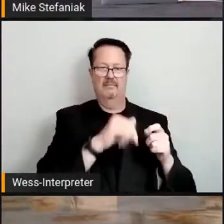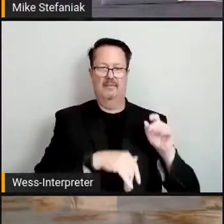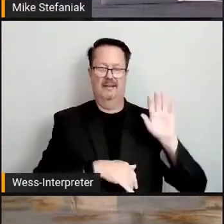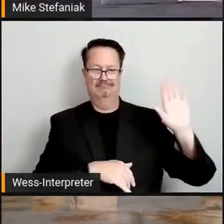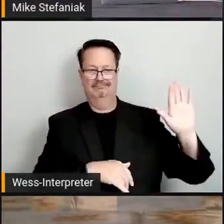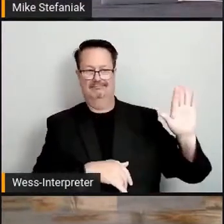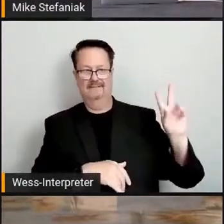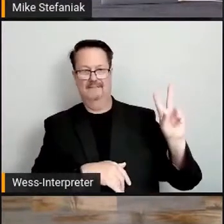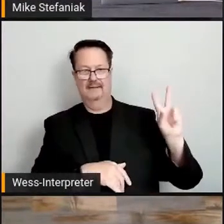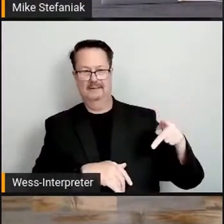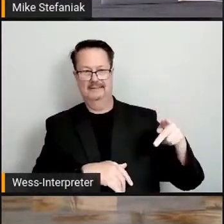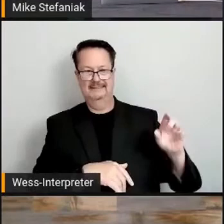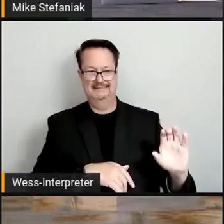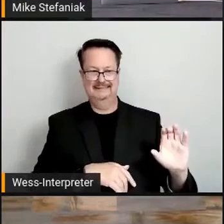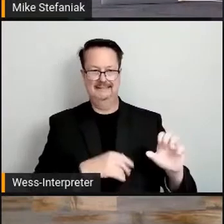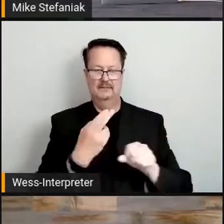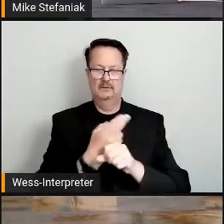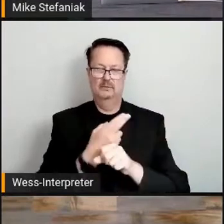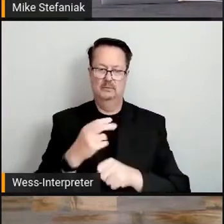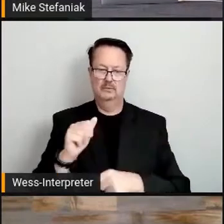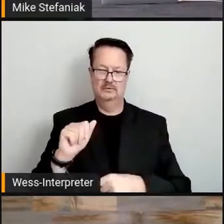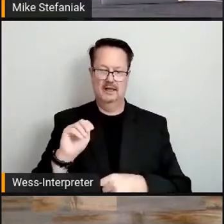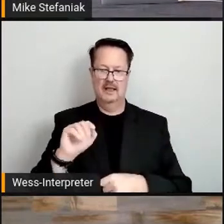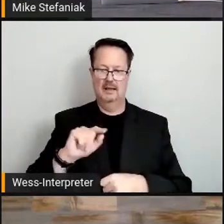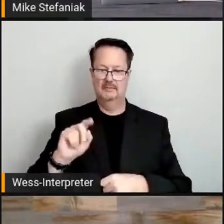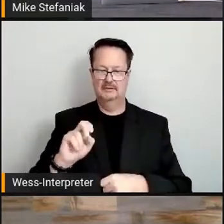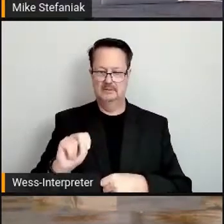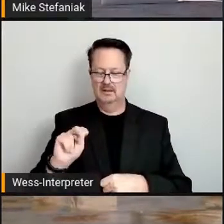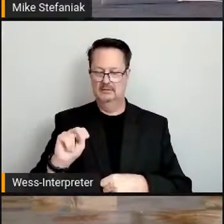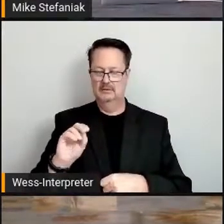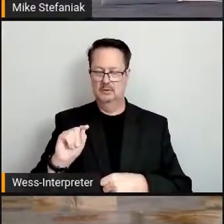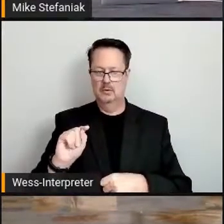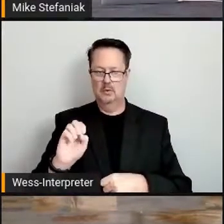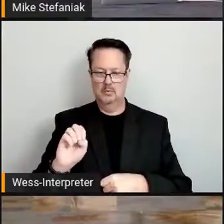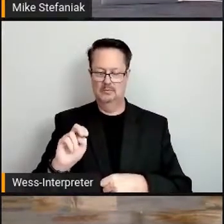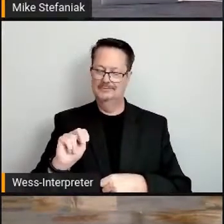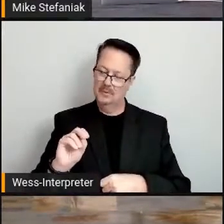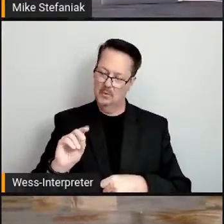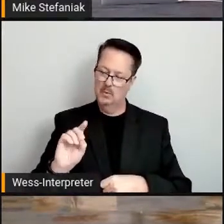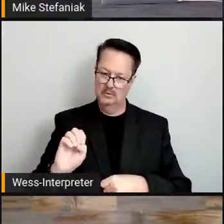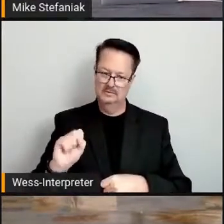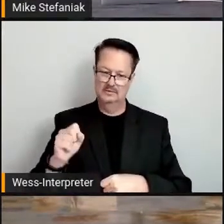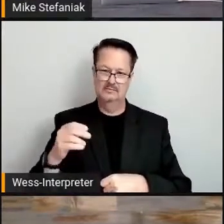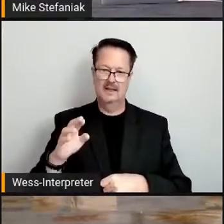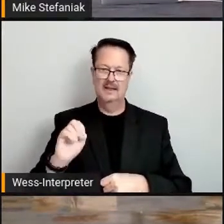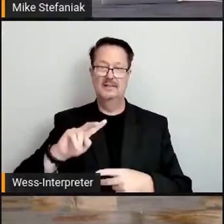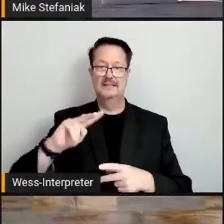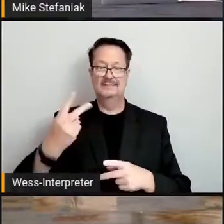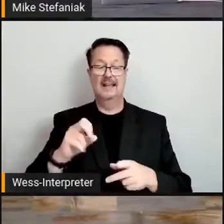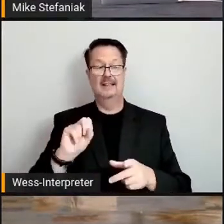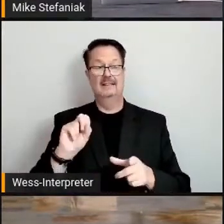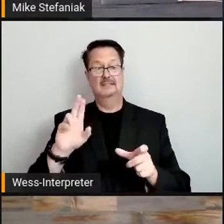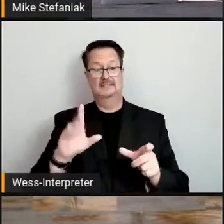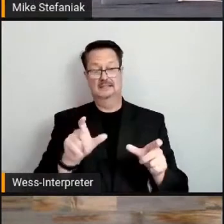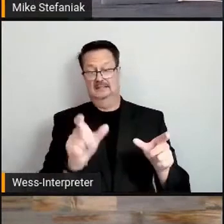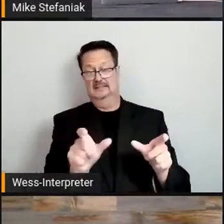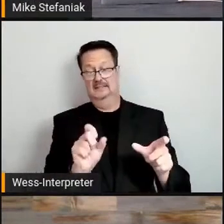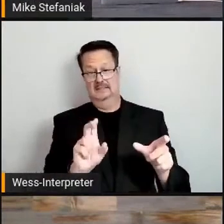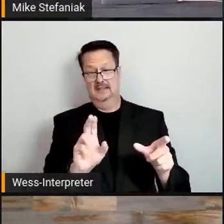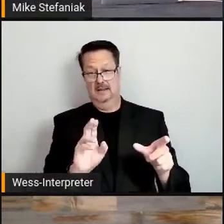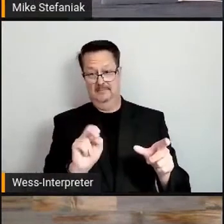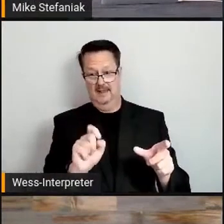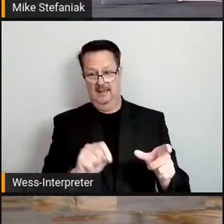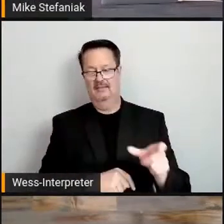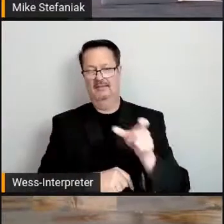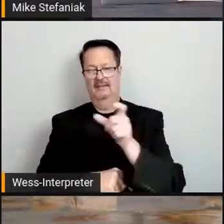if you choose to use Amazon-owned space. The next part is the subnet identifier, and then finally the network interface